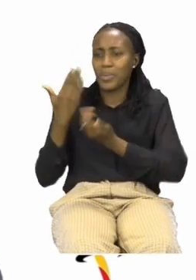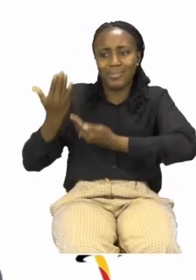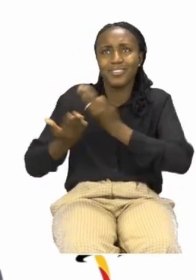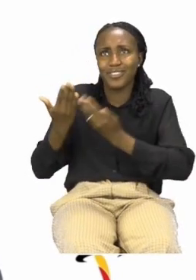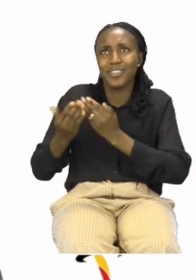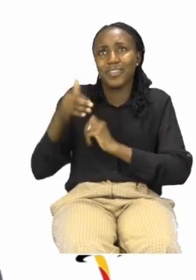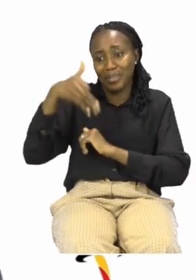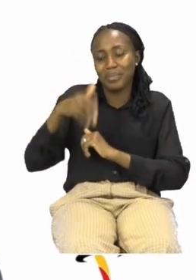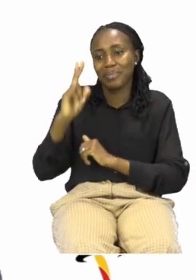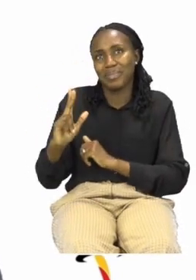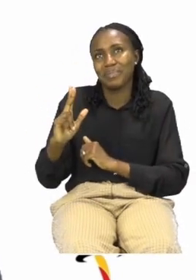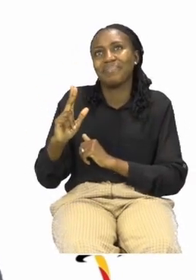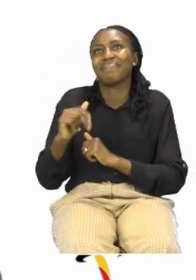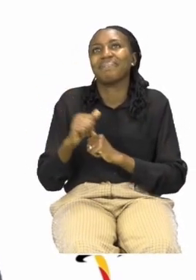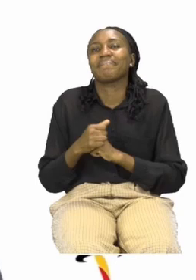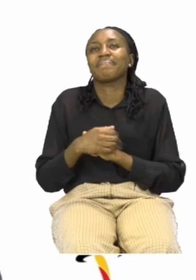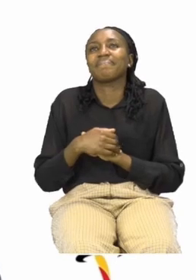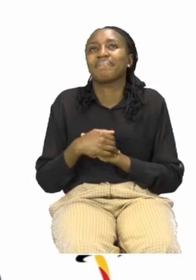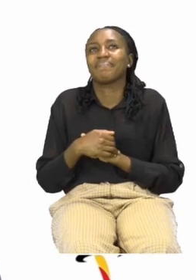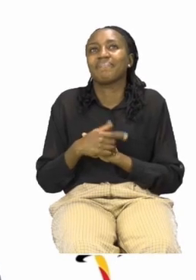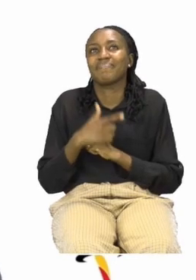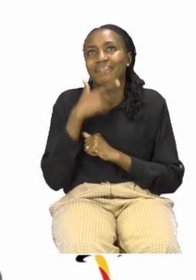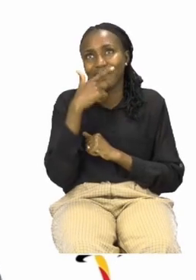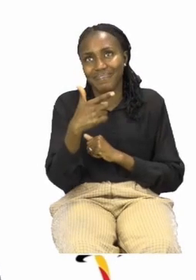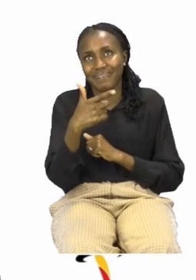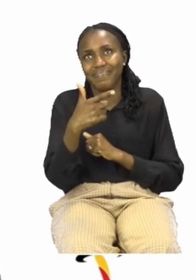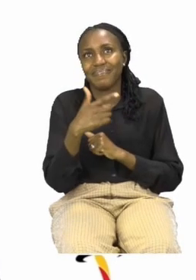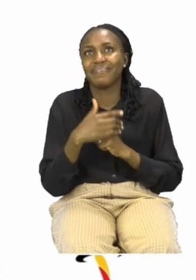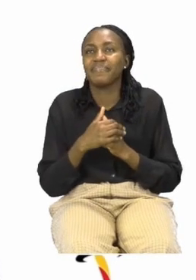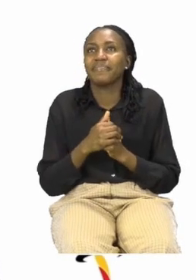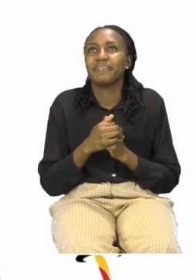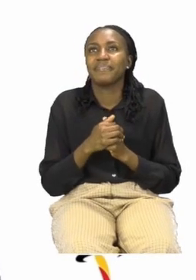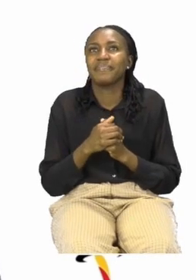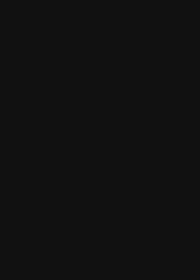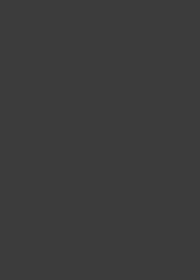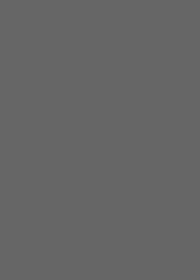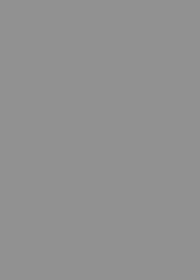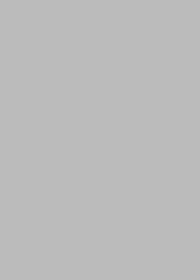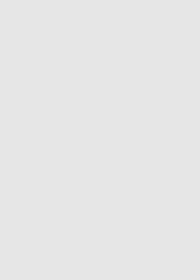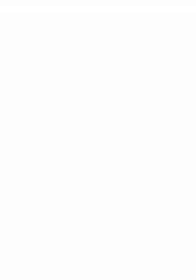Passion for sport, that's our business. Thank you. Thank you. Cheers.